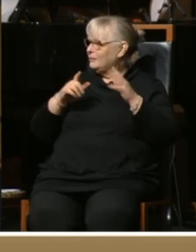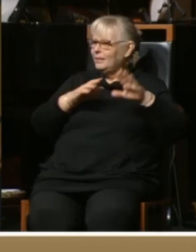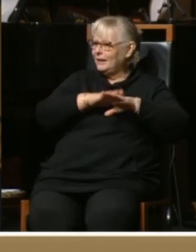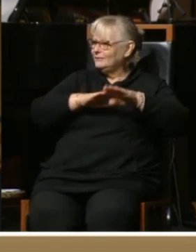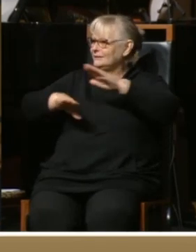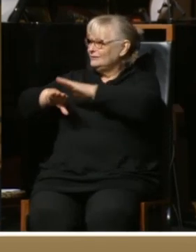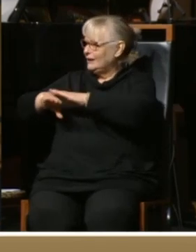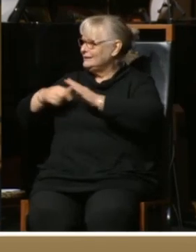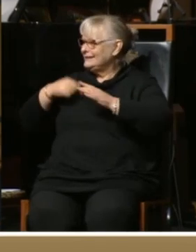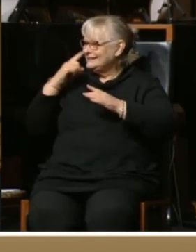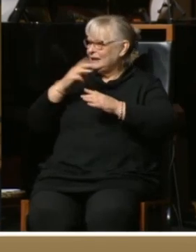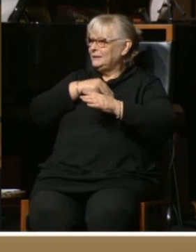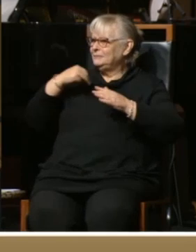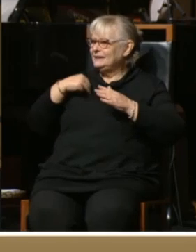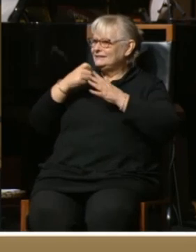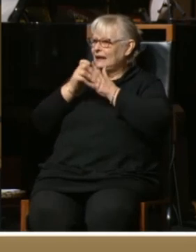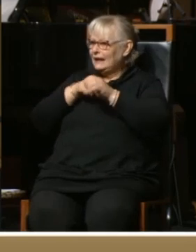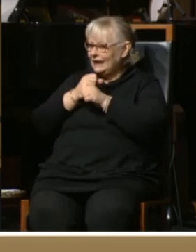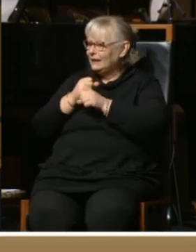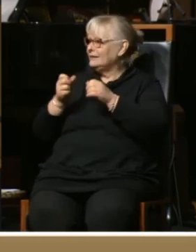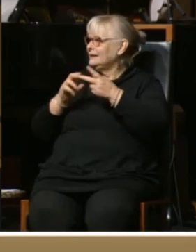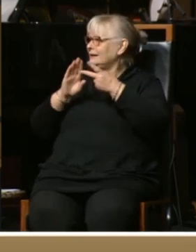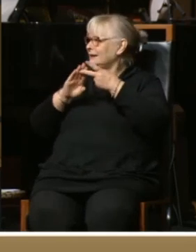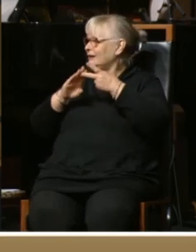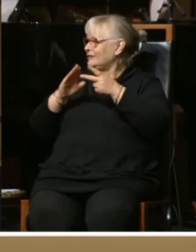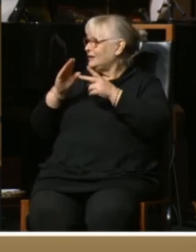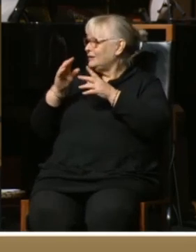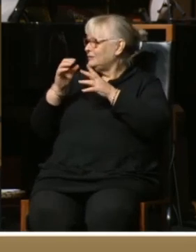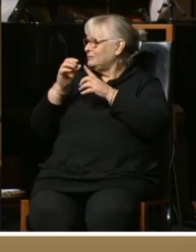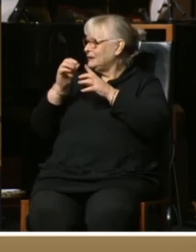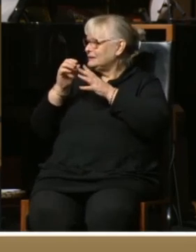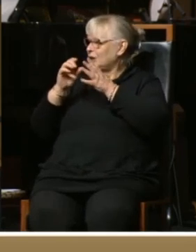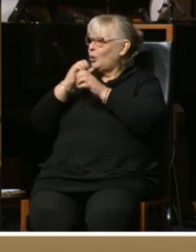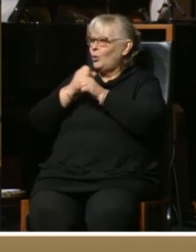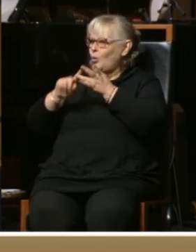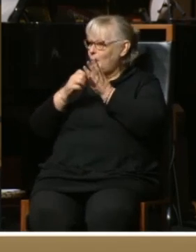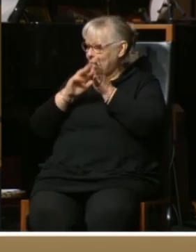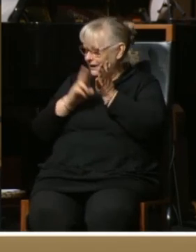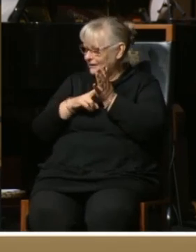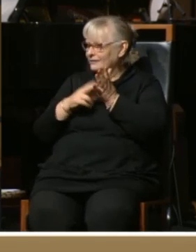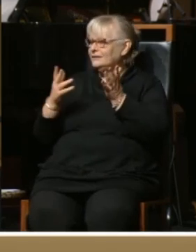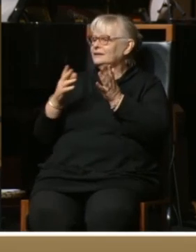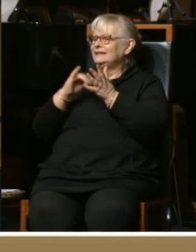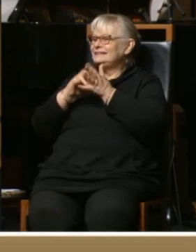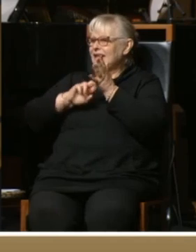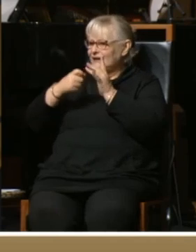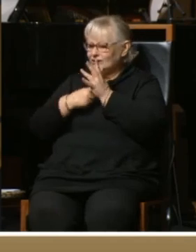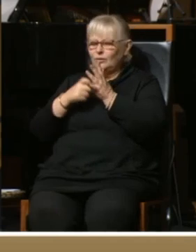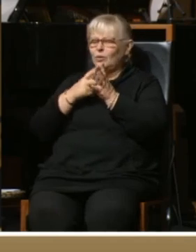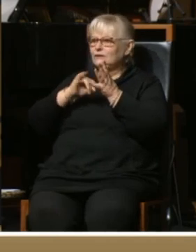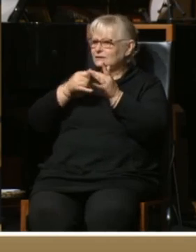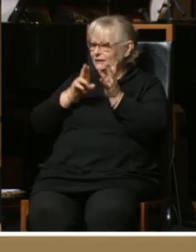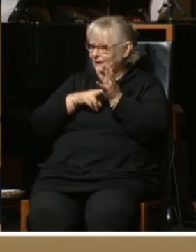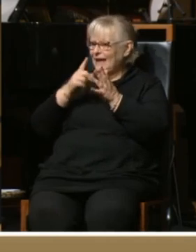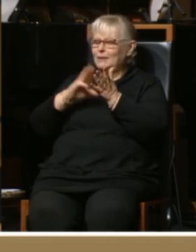I recognise Minister King and the Assistant Minister to the Prime Minister, Mr Gorman, and Senator Rustin and Mr McCormack from the